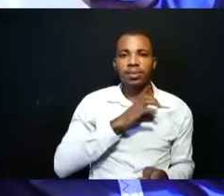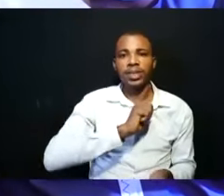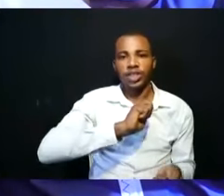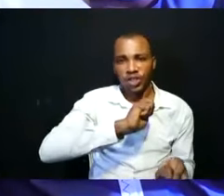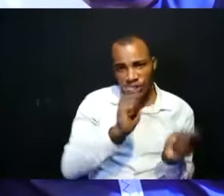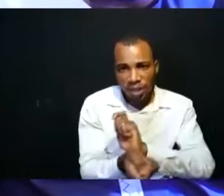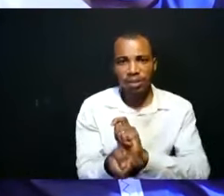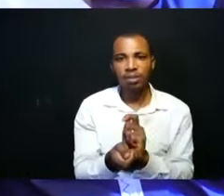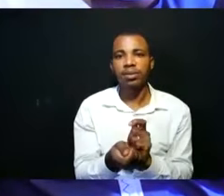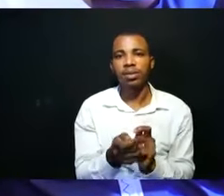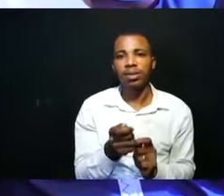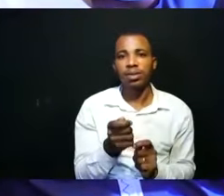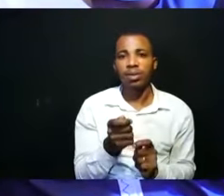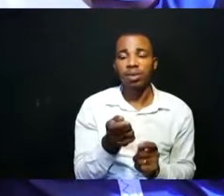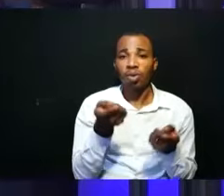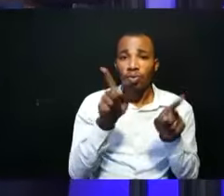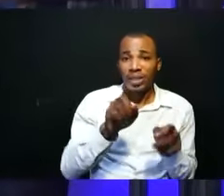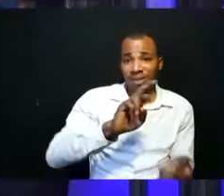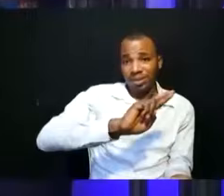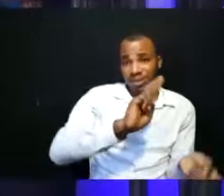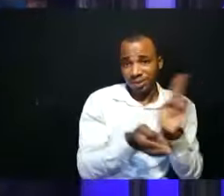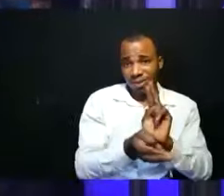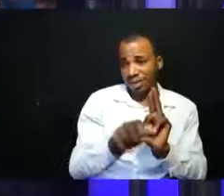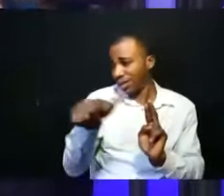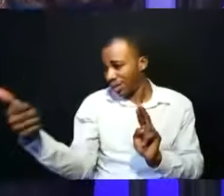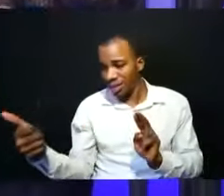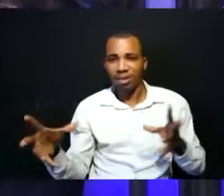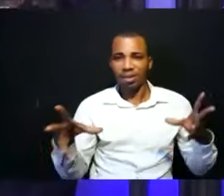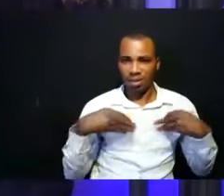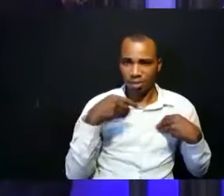Now, you change and they will adopt your